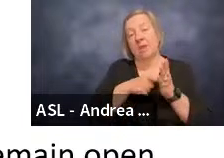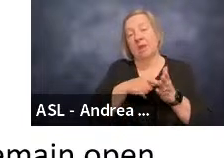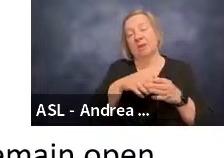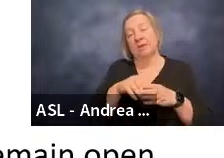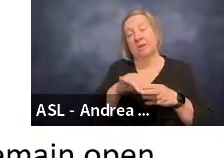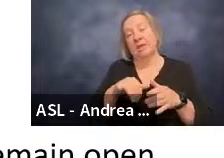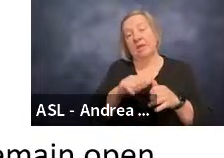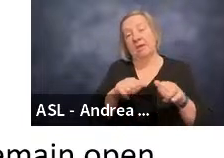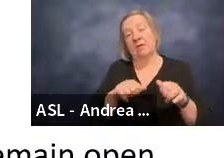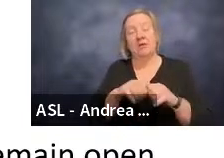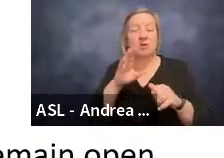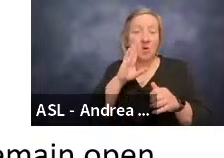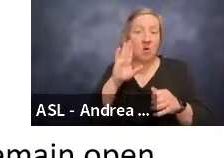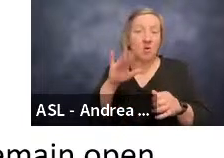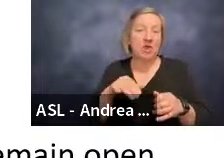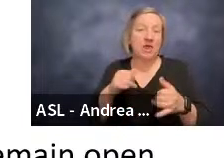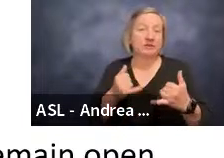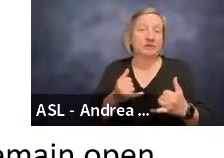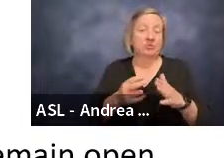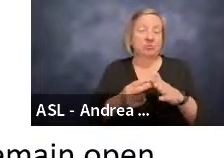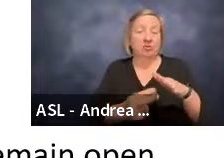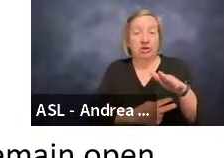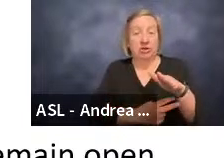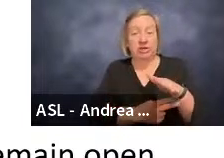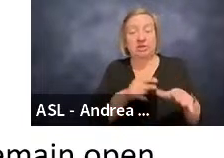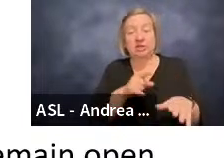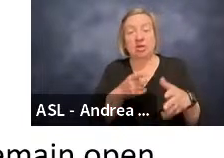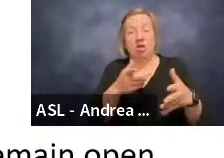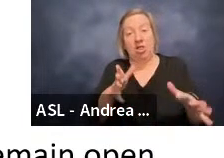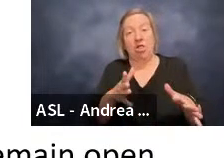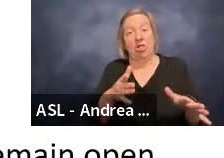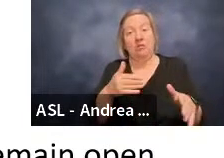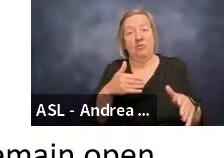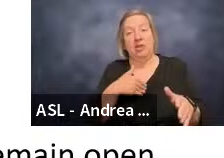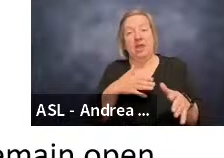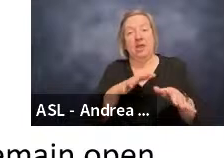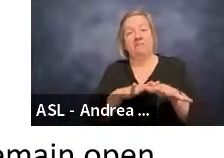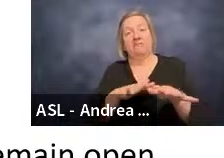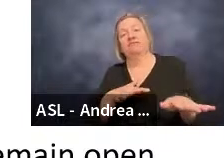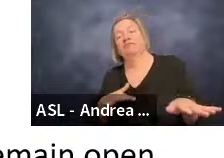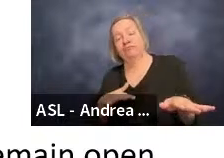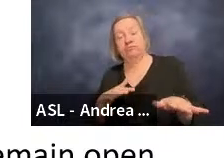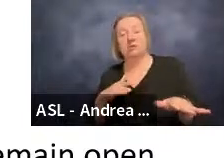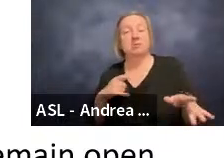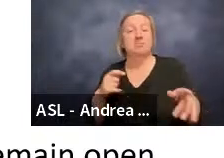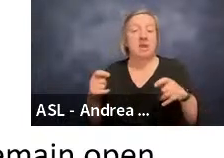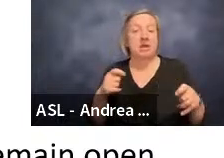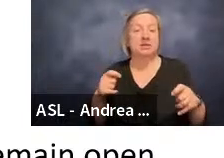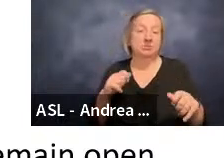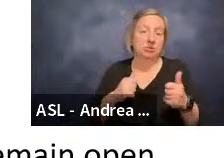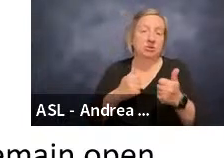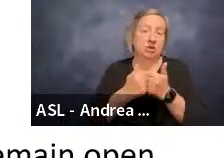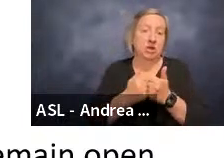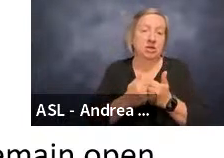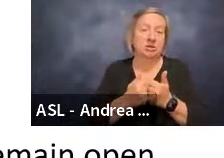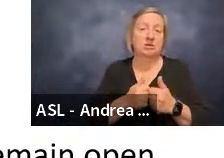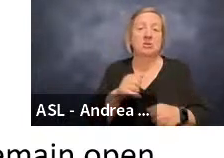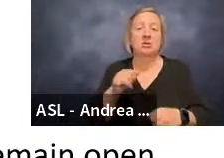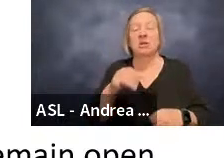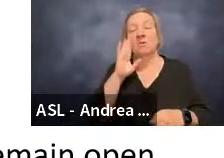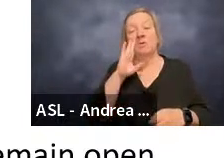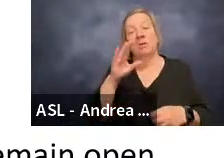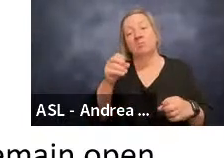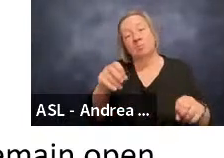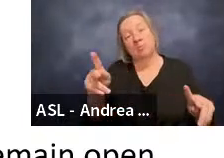existing toll facility, the existing bridges already have traffic management challenges. And so this would be an